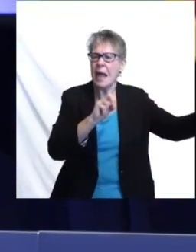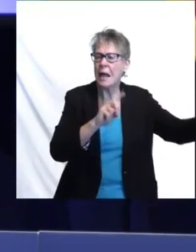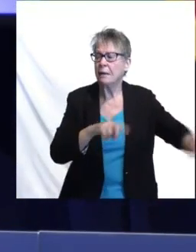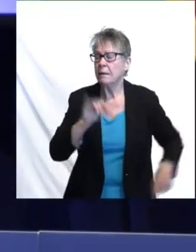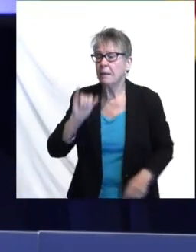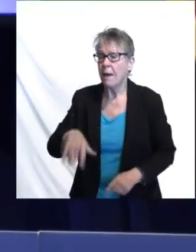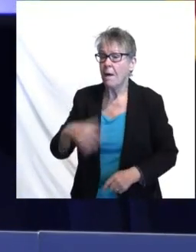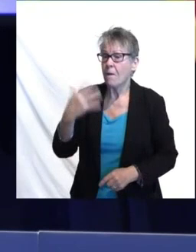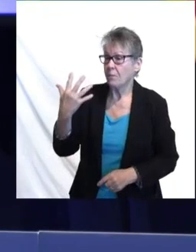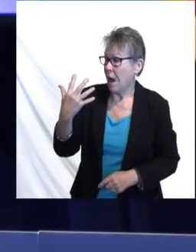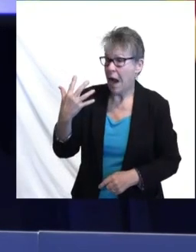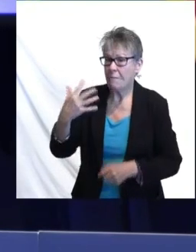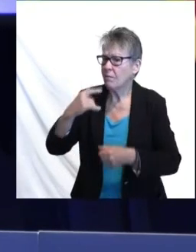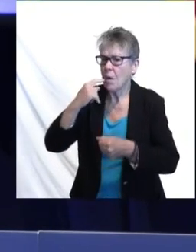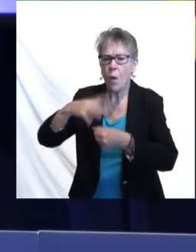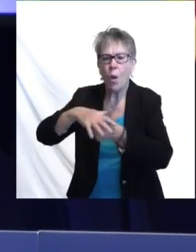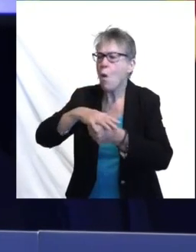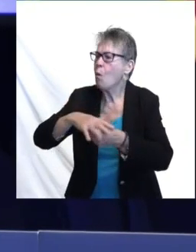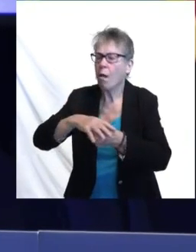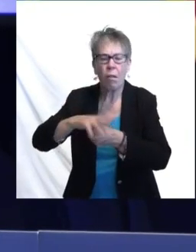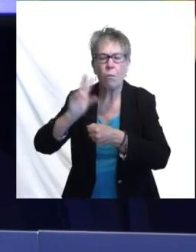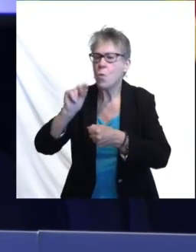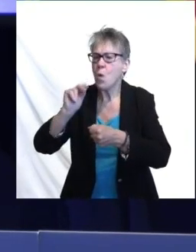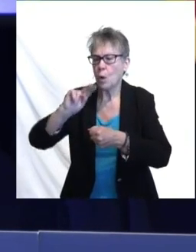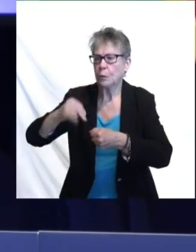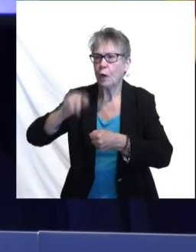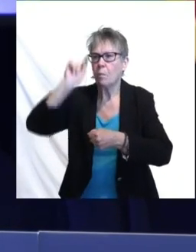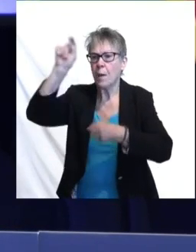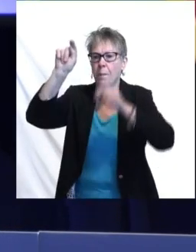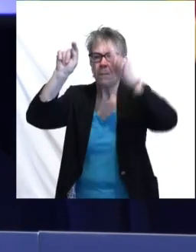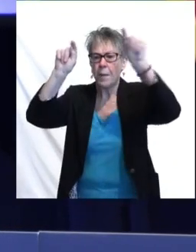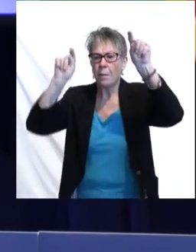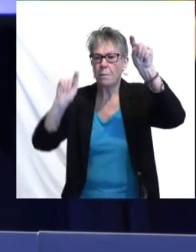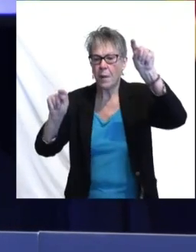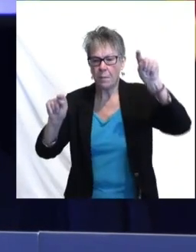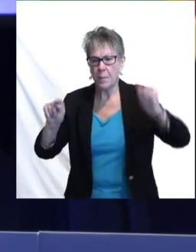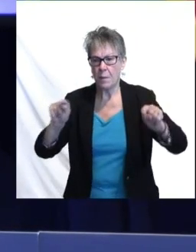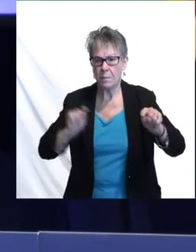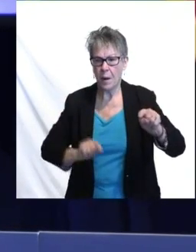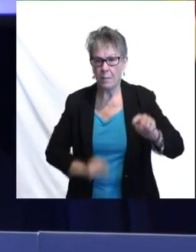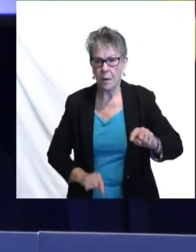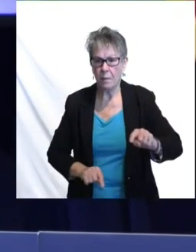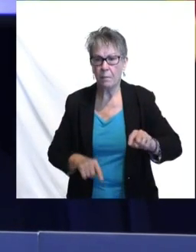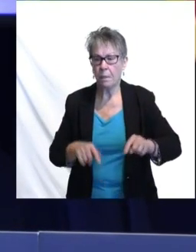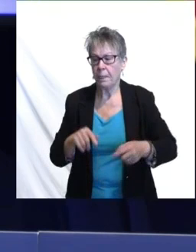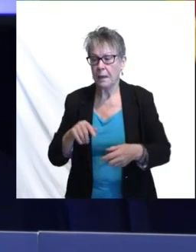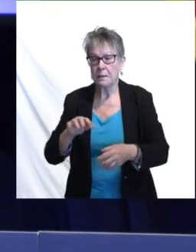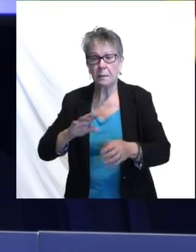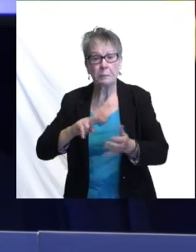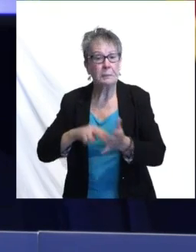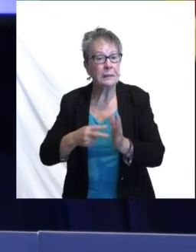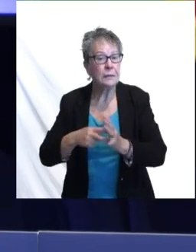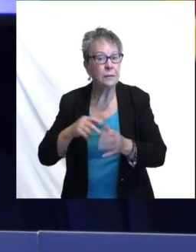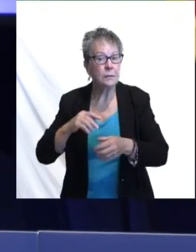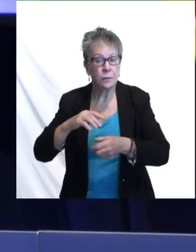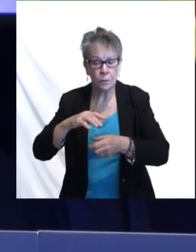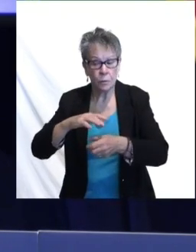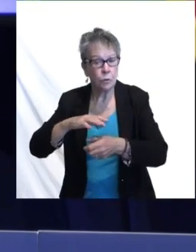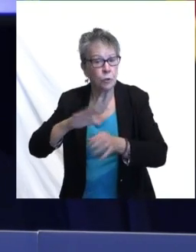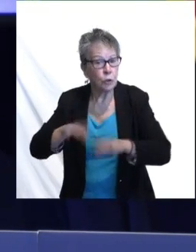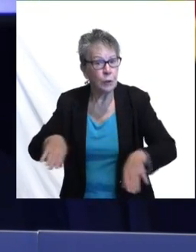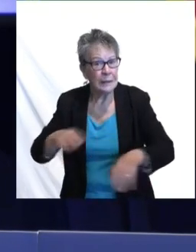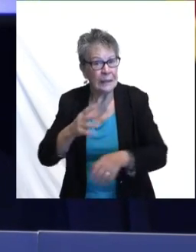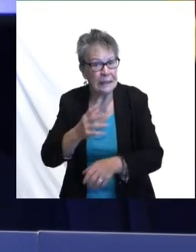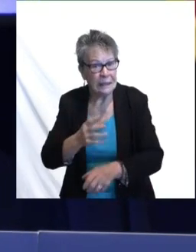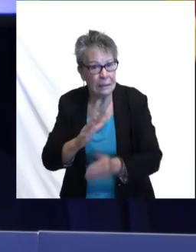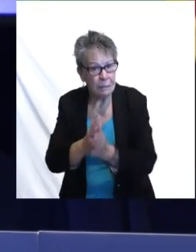no specific cluster. Remember, it's seen in children that have either had COVID or are tested positive for